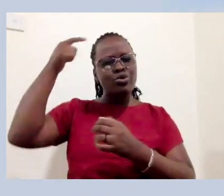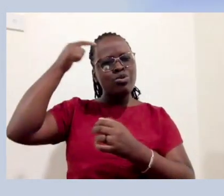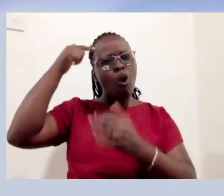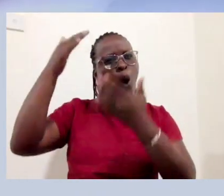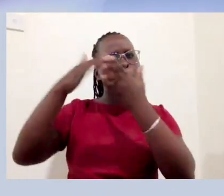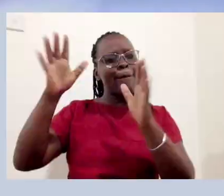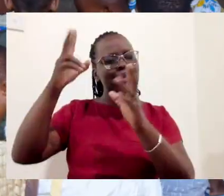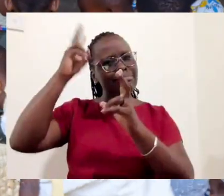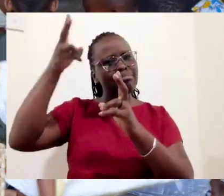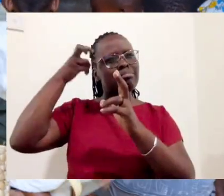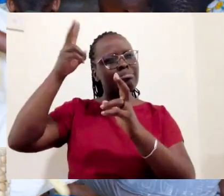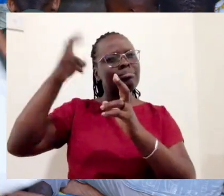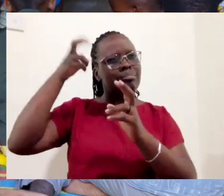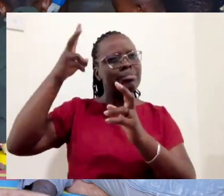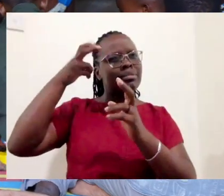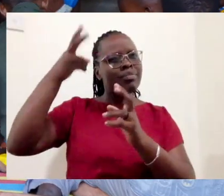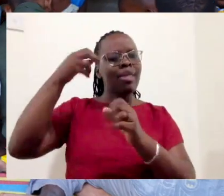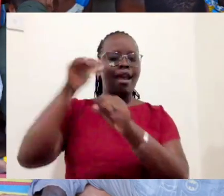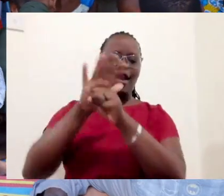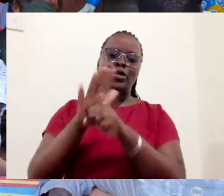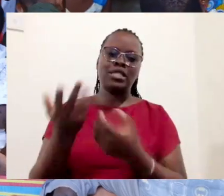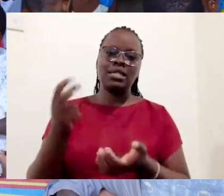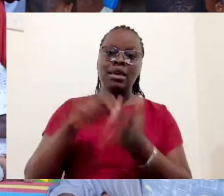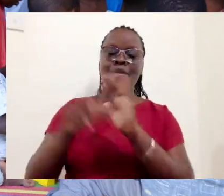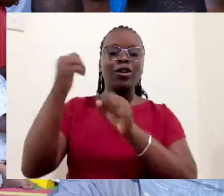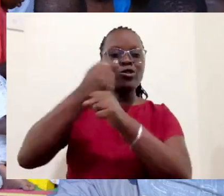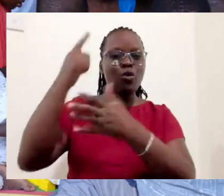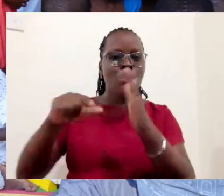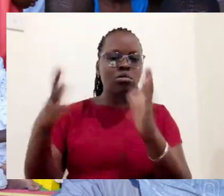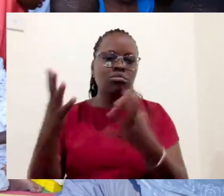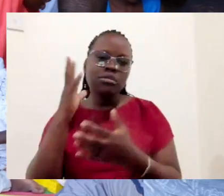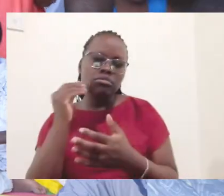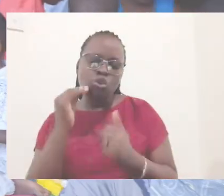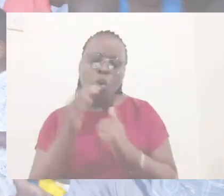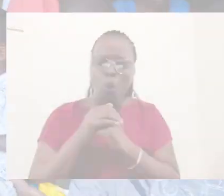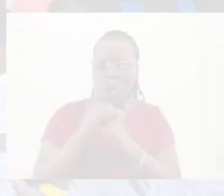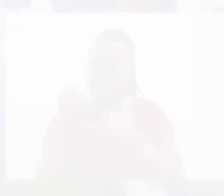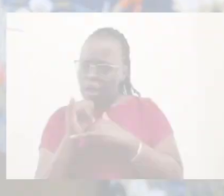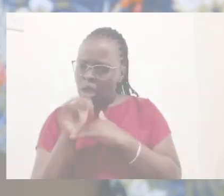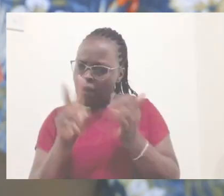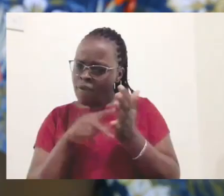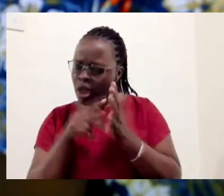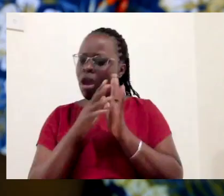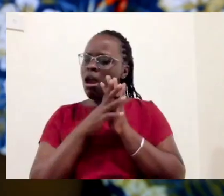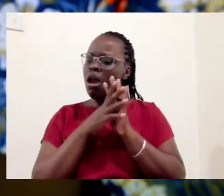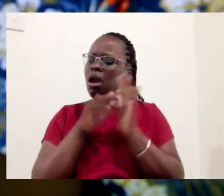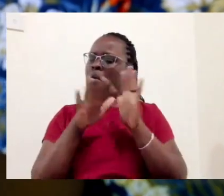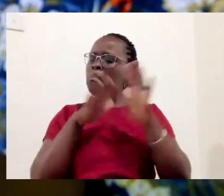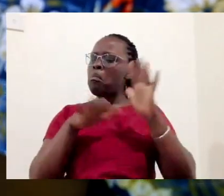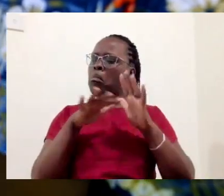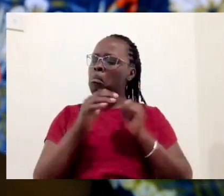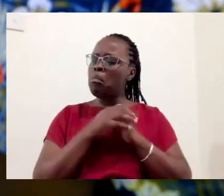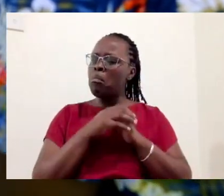that they are able to capture so much. And for them, they do it by experimental, by trying